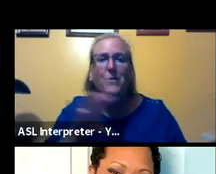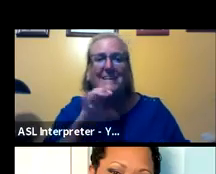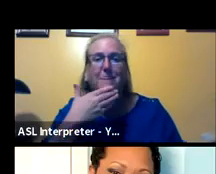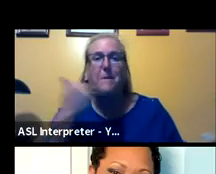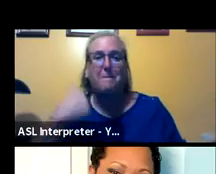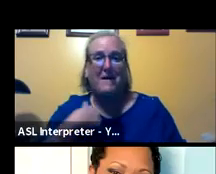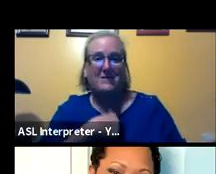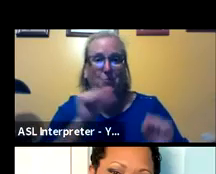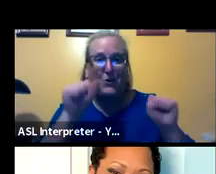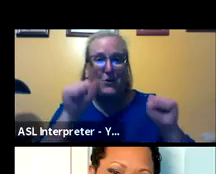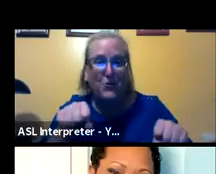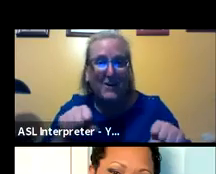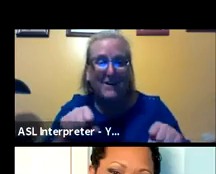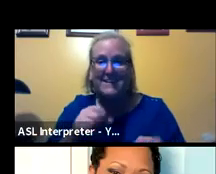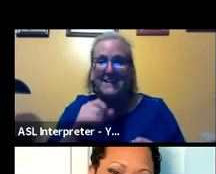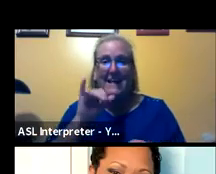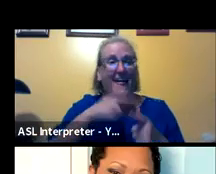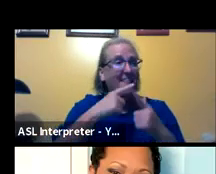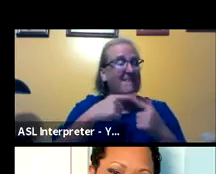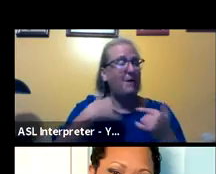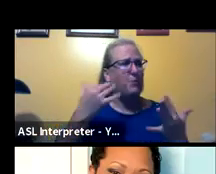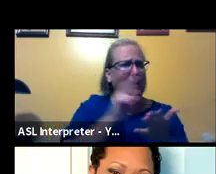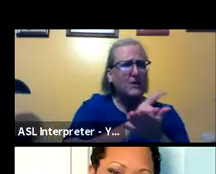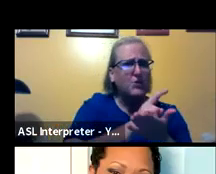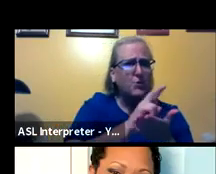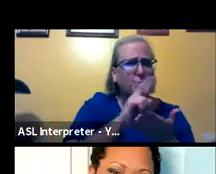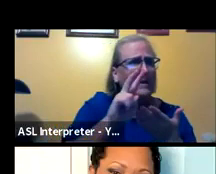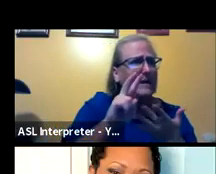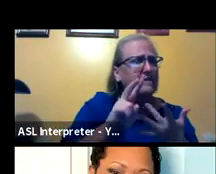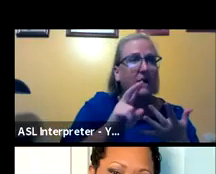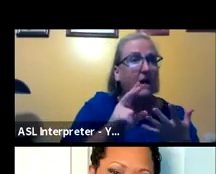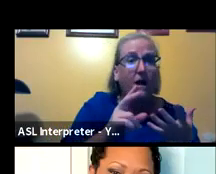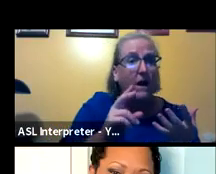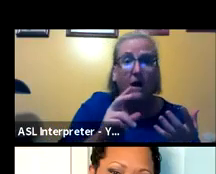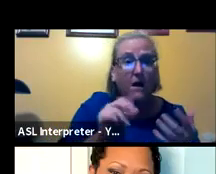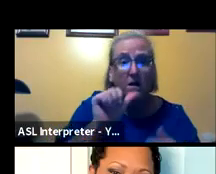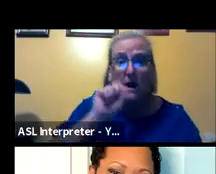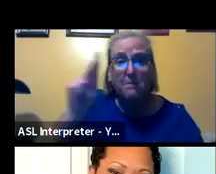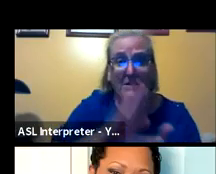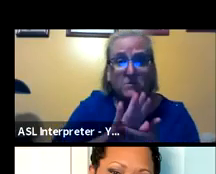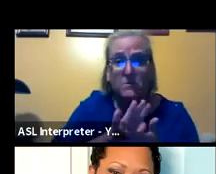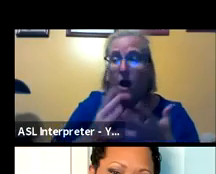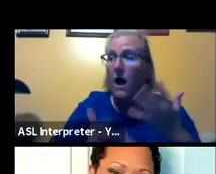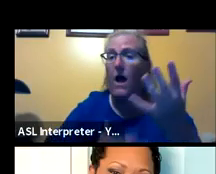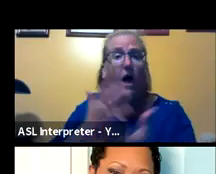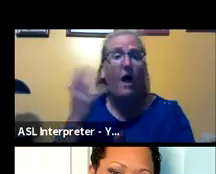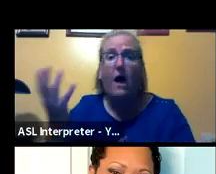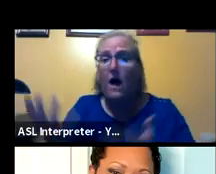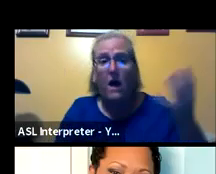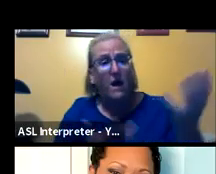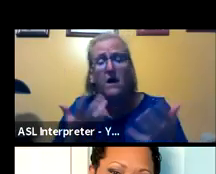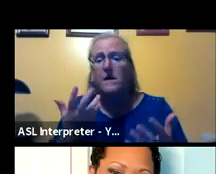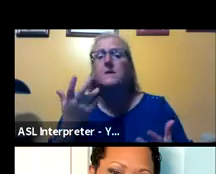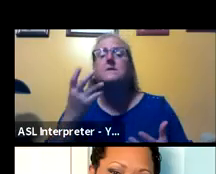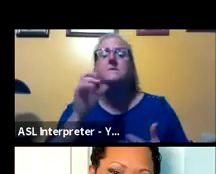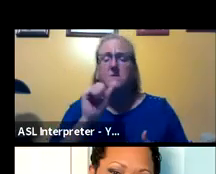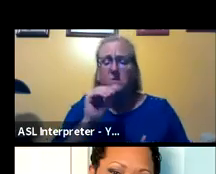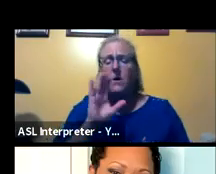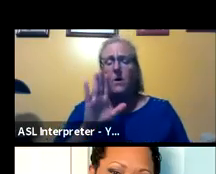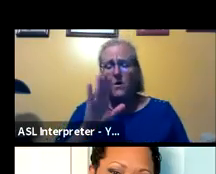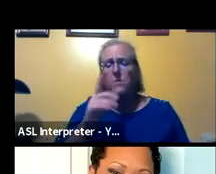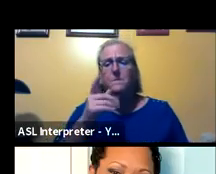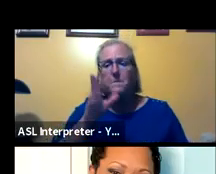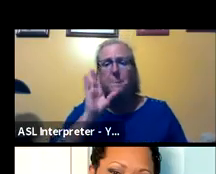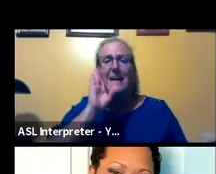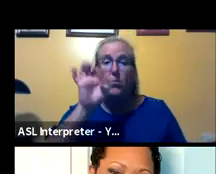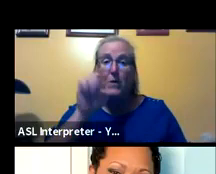2-week blocks that we think we were going to go back to school 2 weeks later, and then we were told, but no, never mind, we're going to wait 4 more weeks. So it will